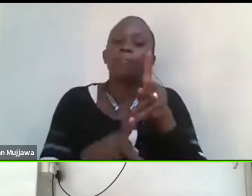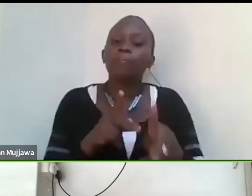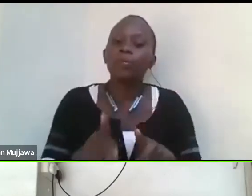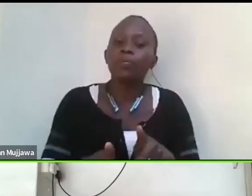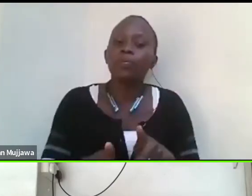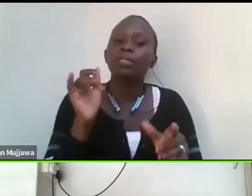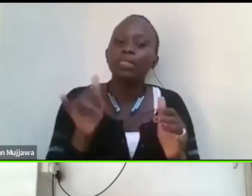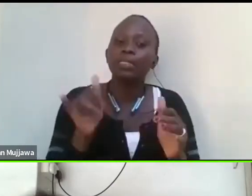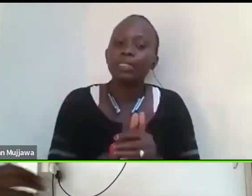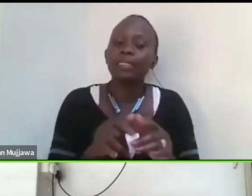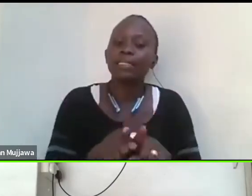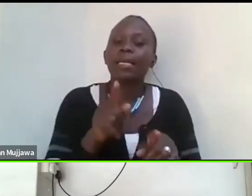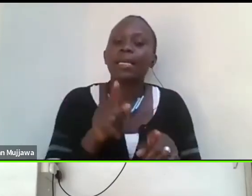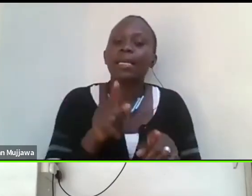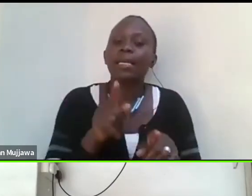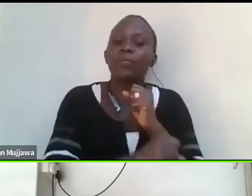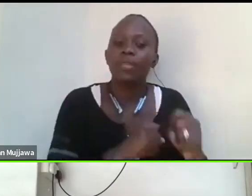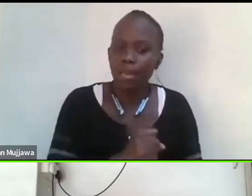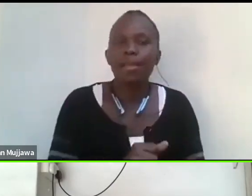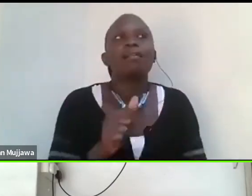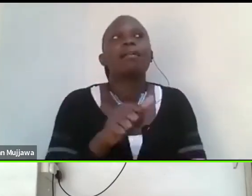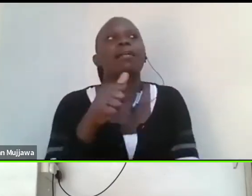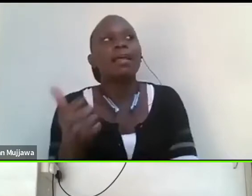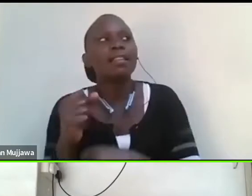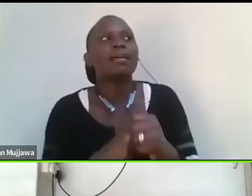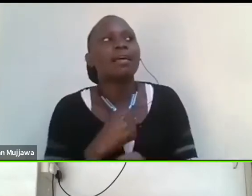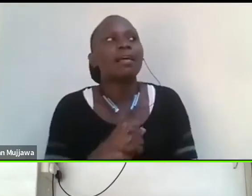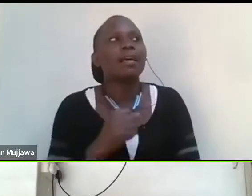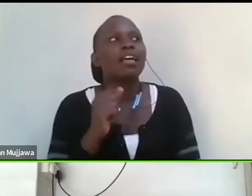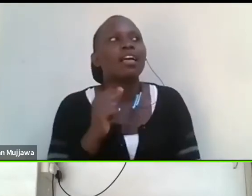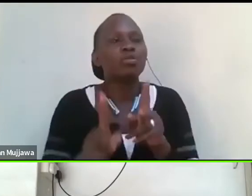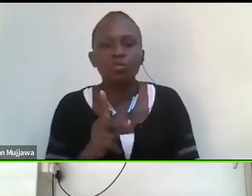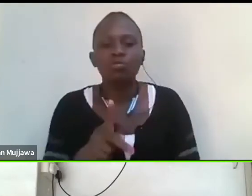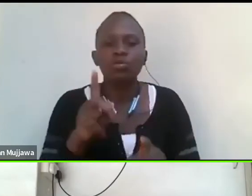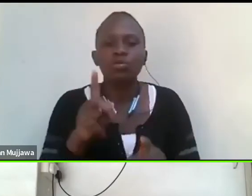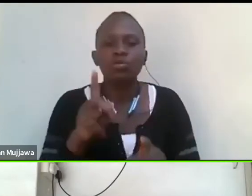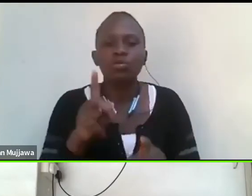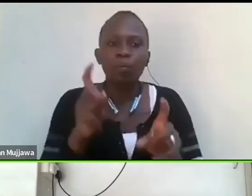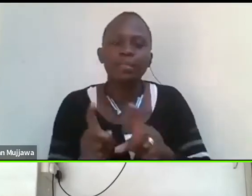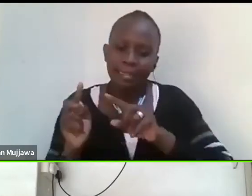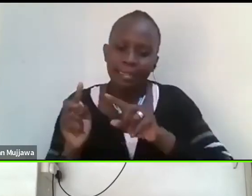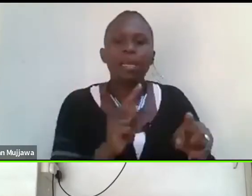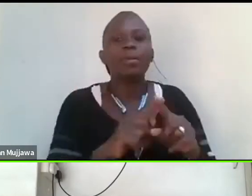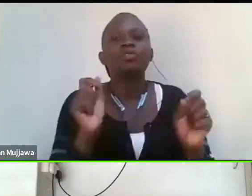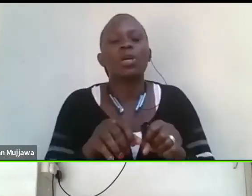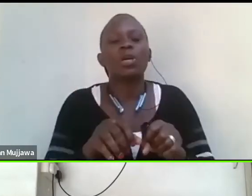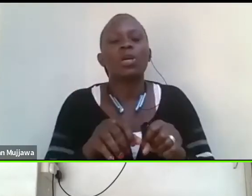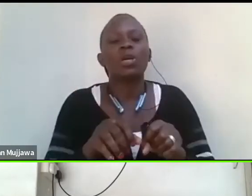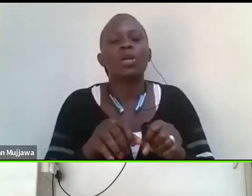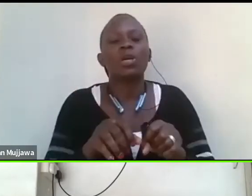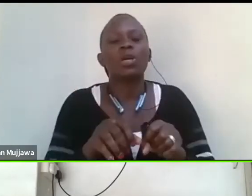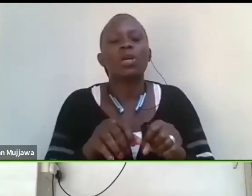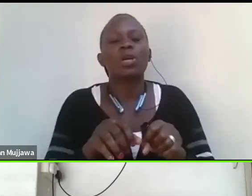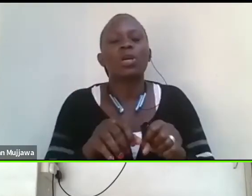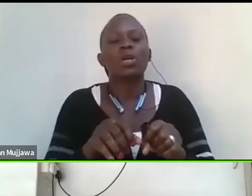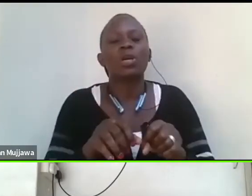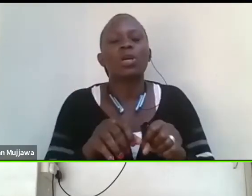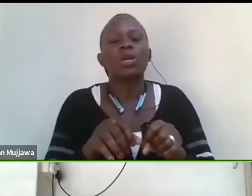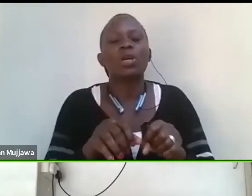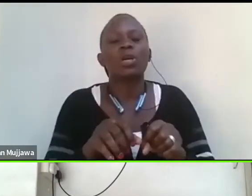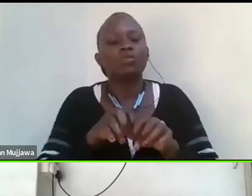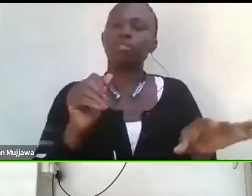then another new people are supposed to come in, and you cannot enroll them at once. So you see that also that program was